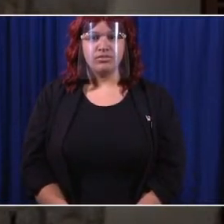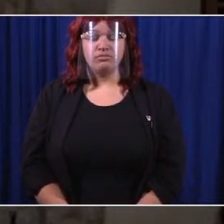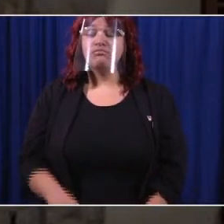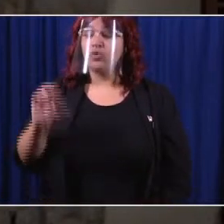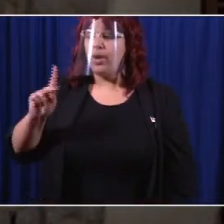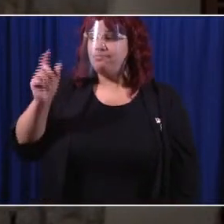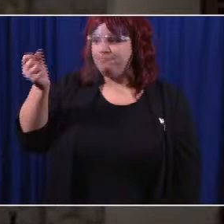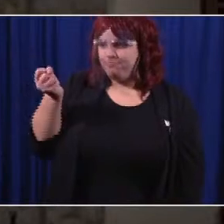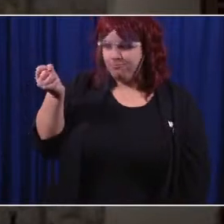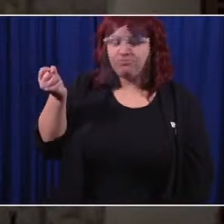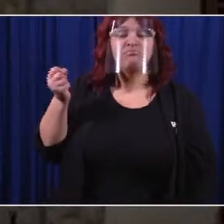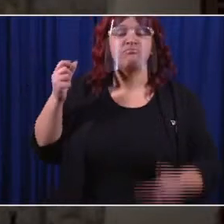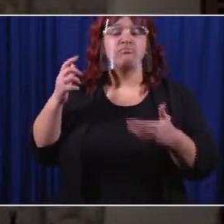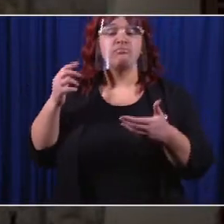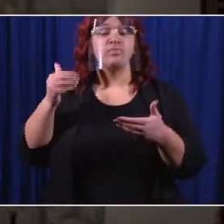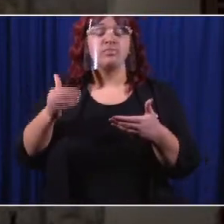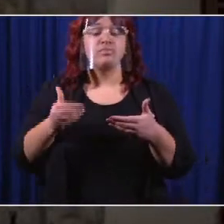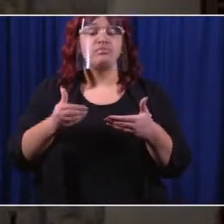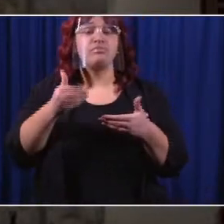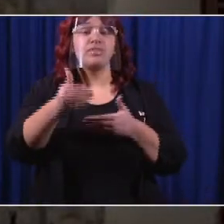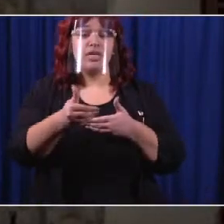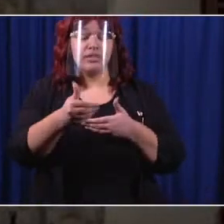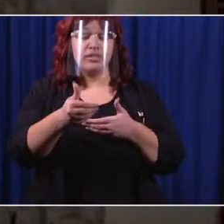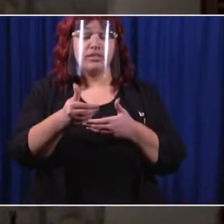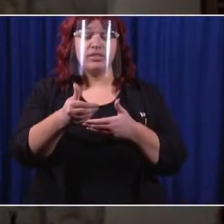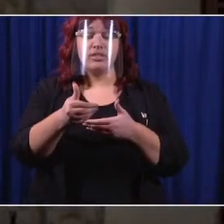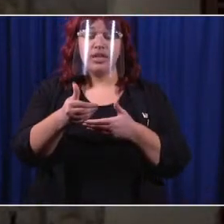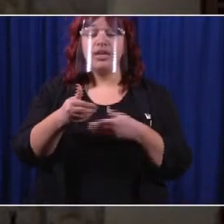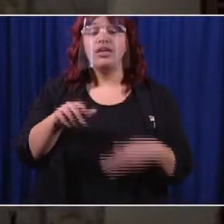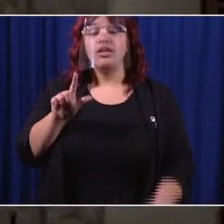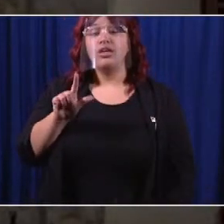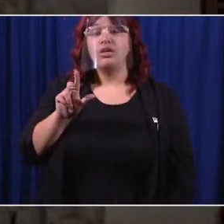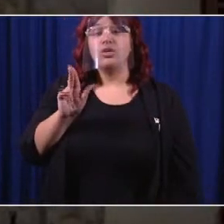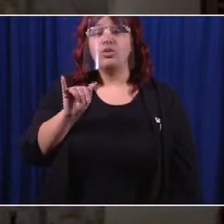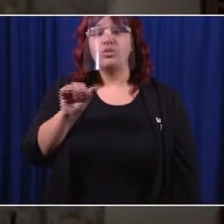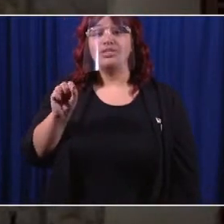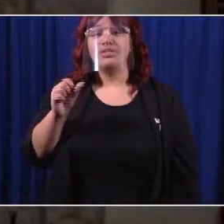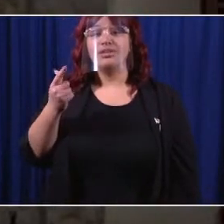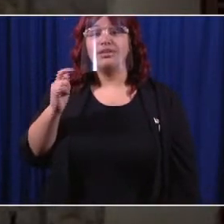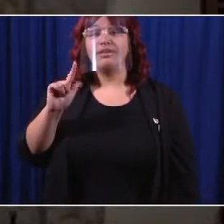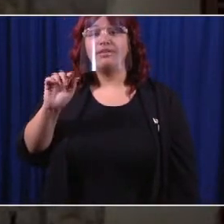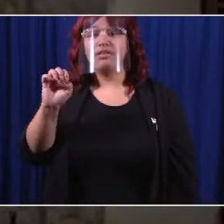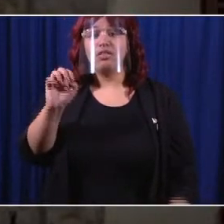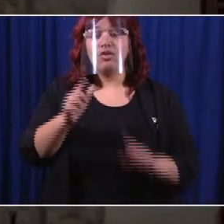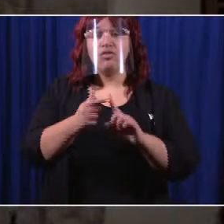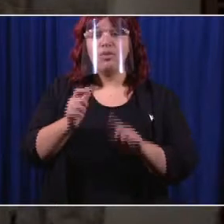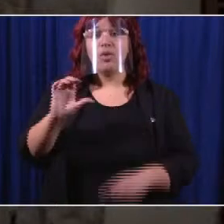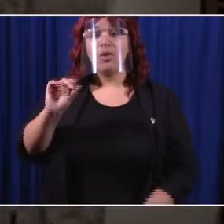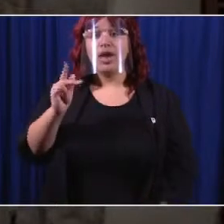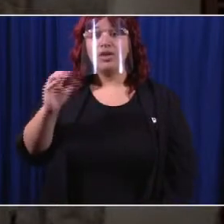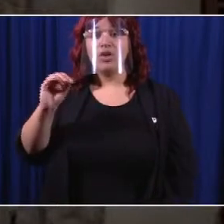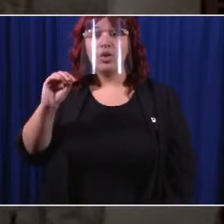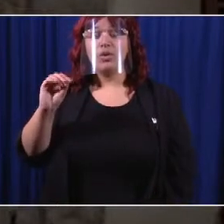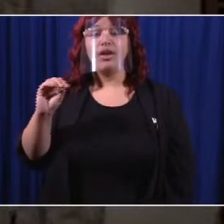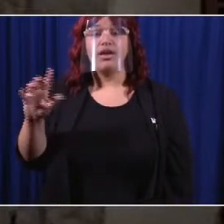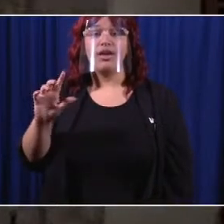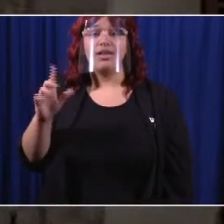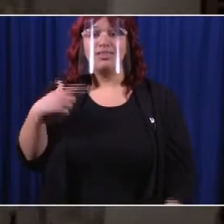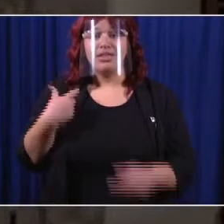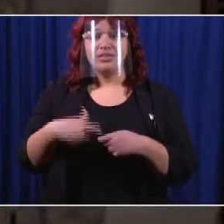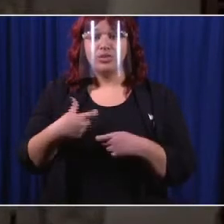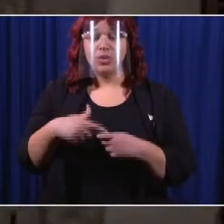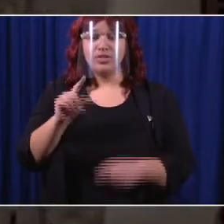We'll come back to Karen. Last question is from Luis Gill at Ohio Latino Television. Hey,